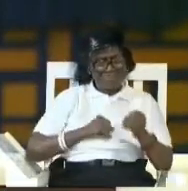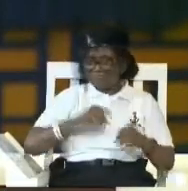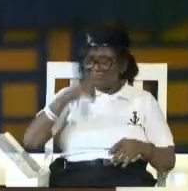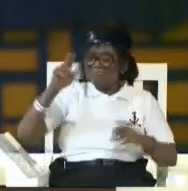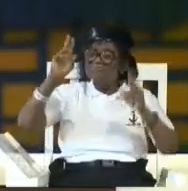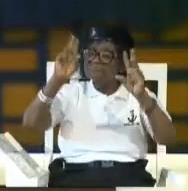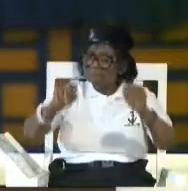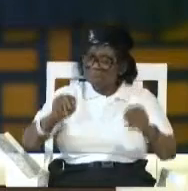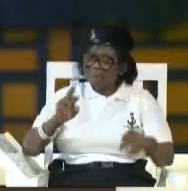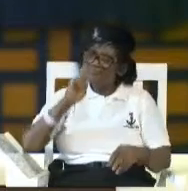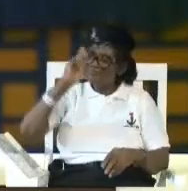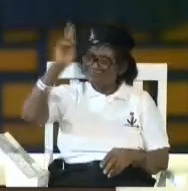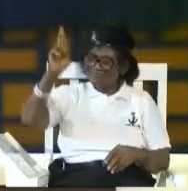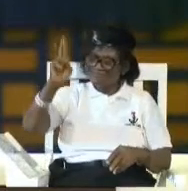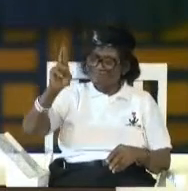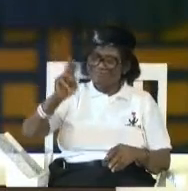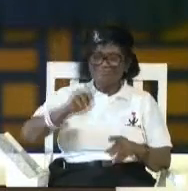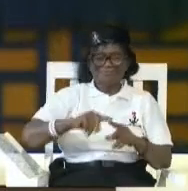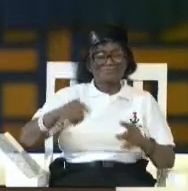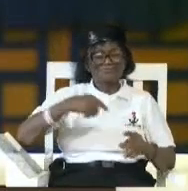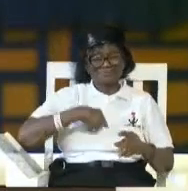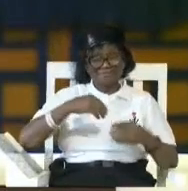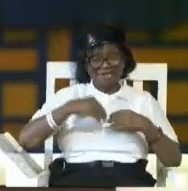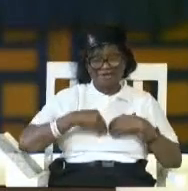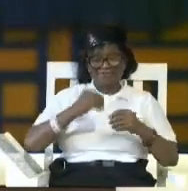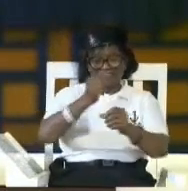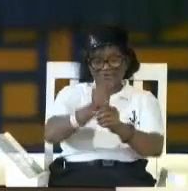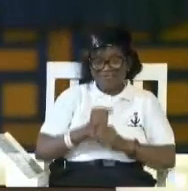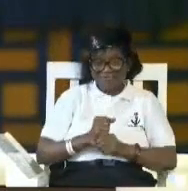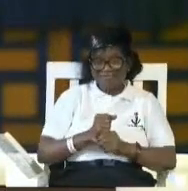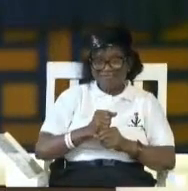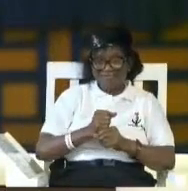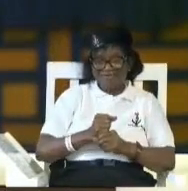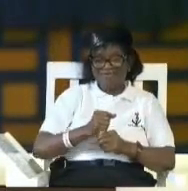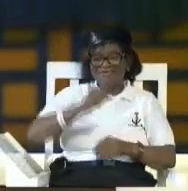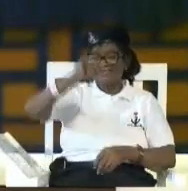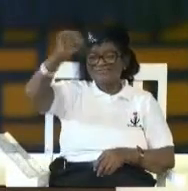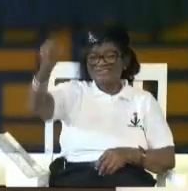But I've gotten an invitation to the greatest party of all."